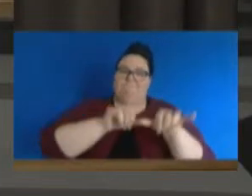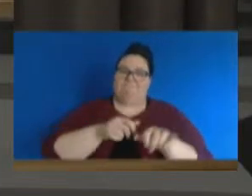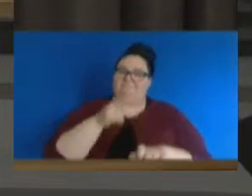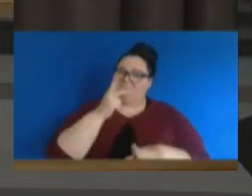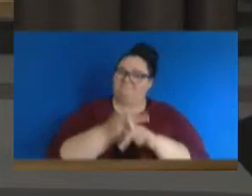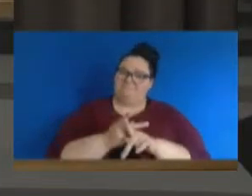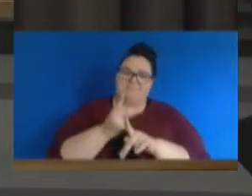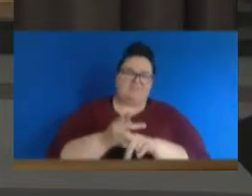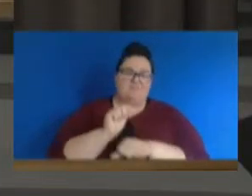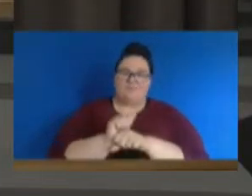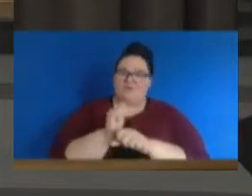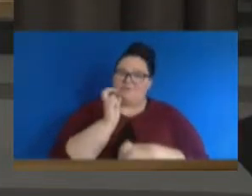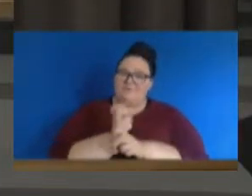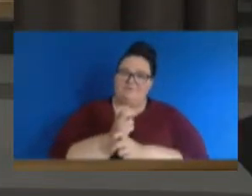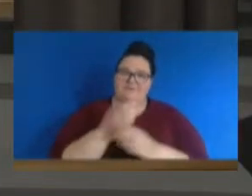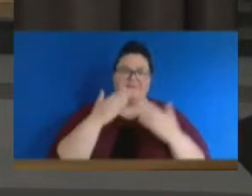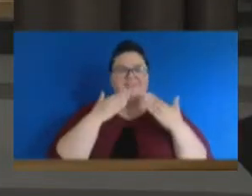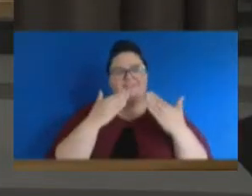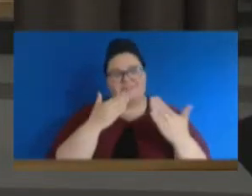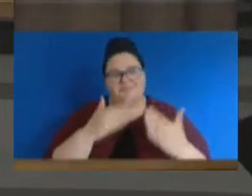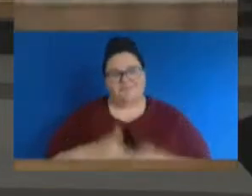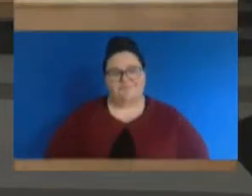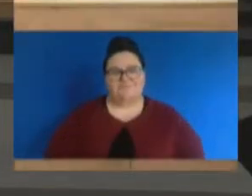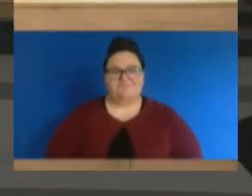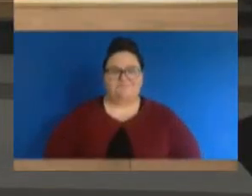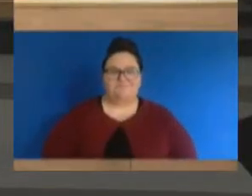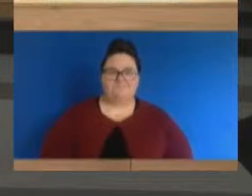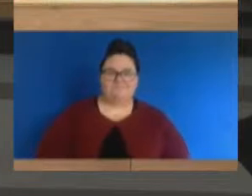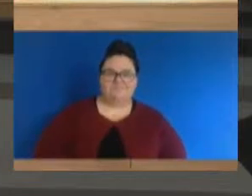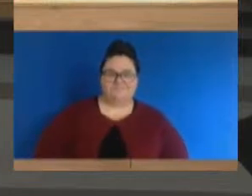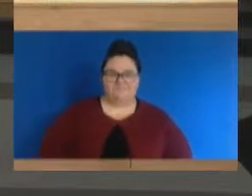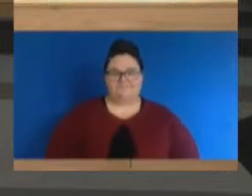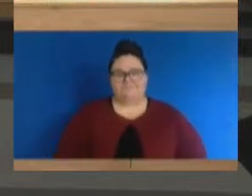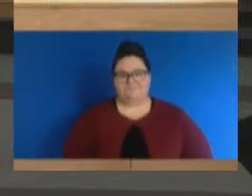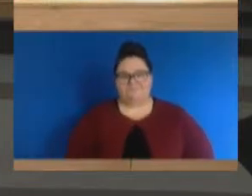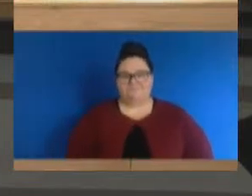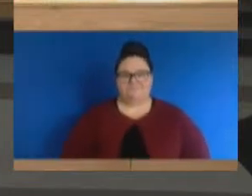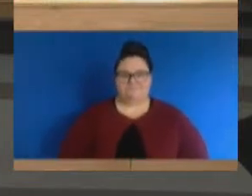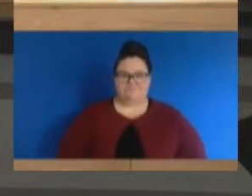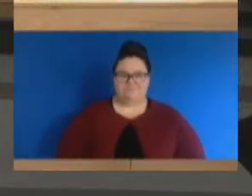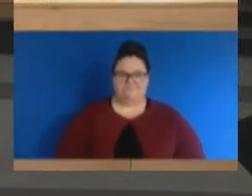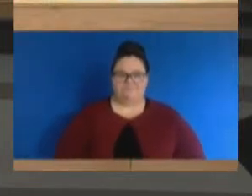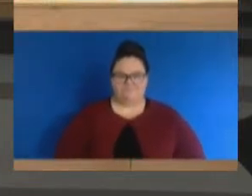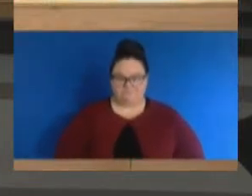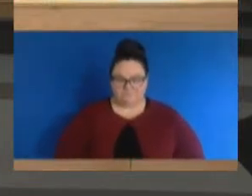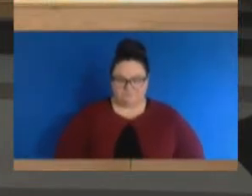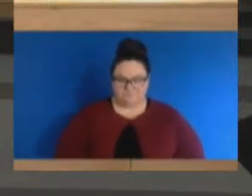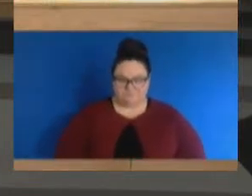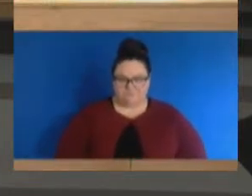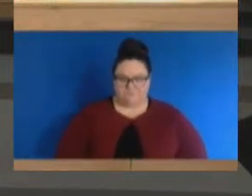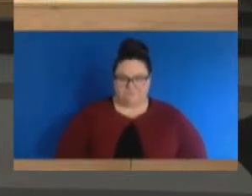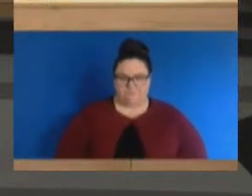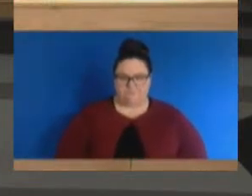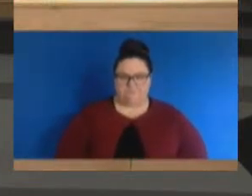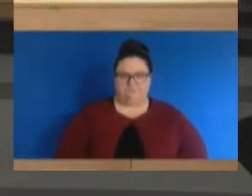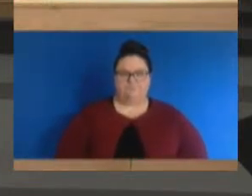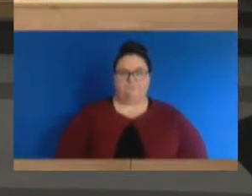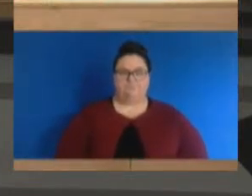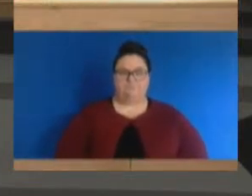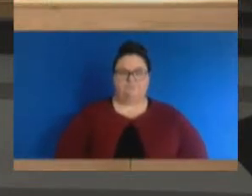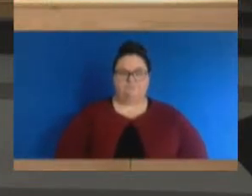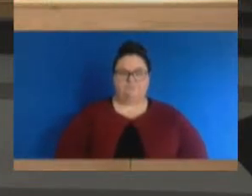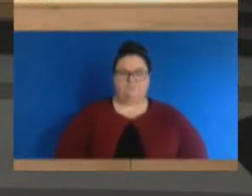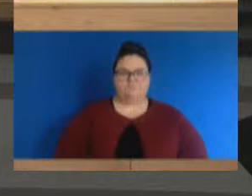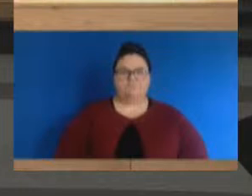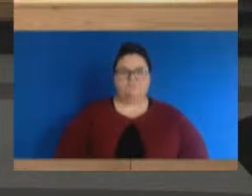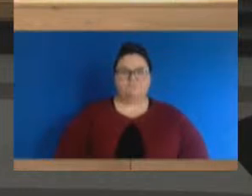questions from members of the media. Each reporter will have one question and one follow-up. You have the right to pose